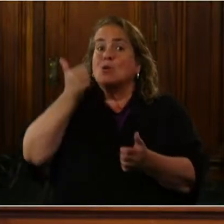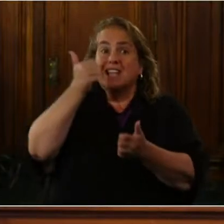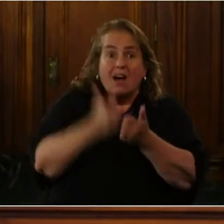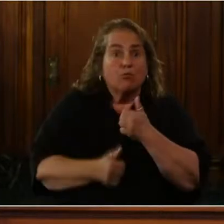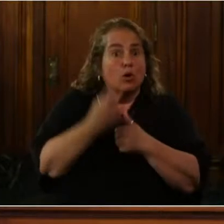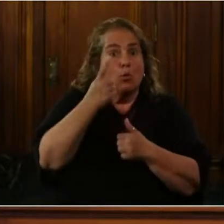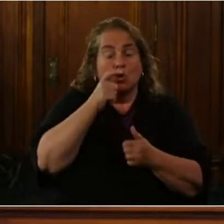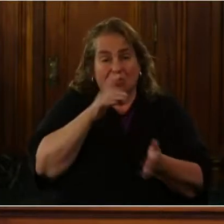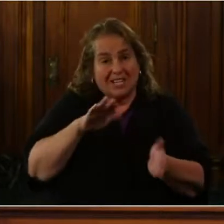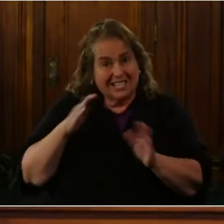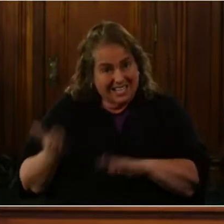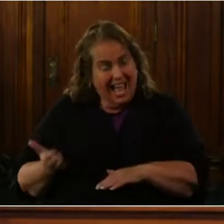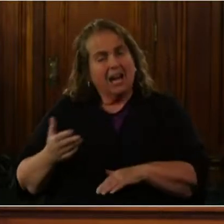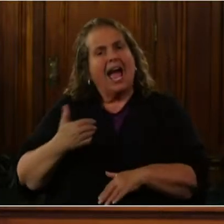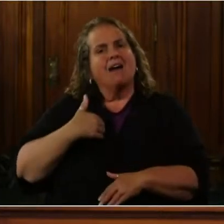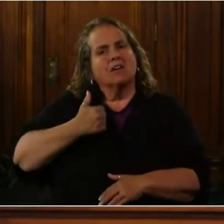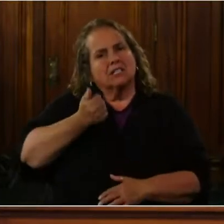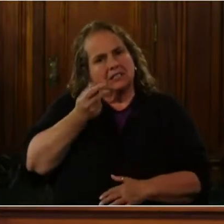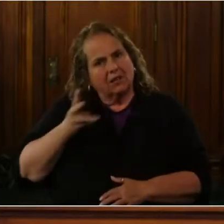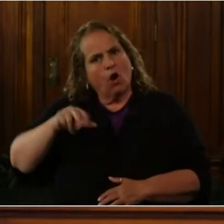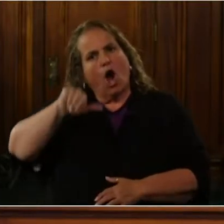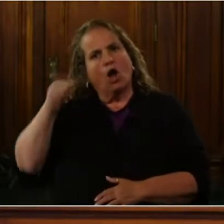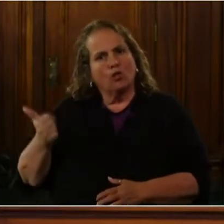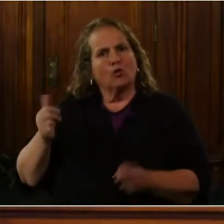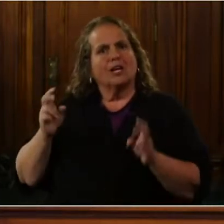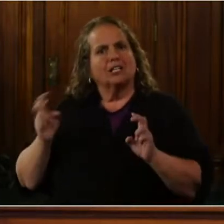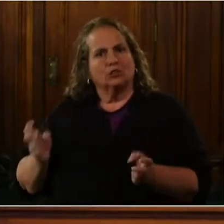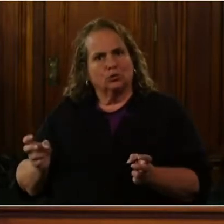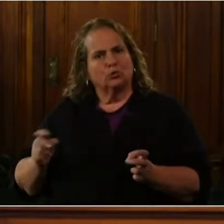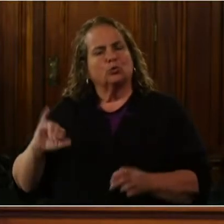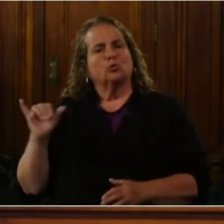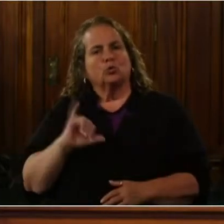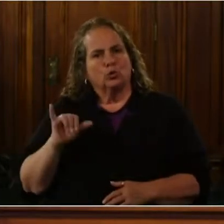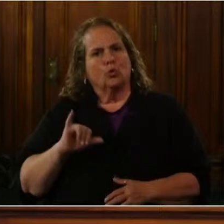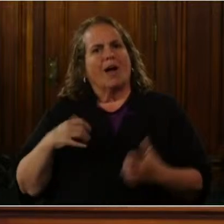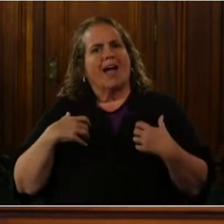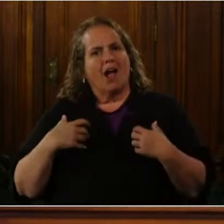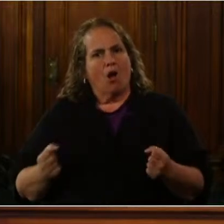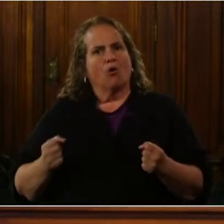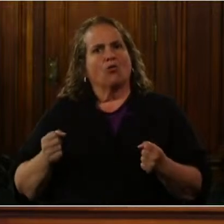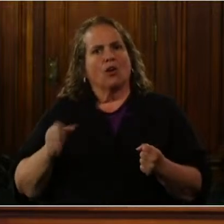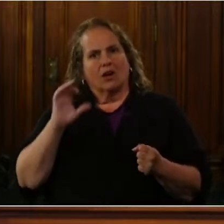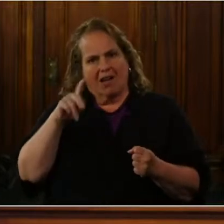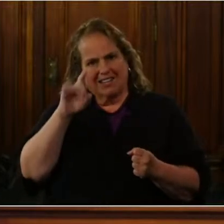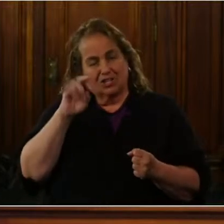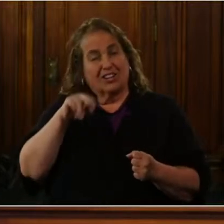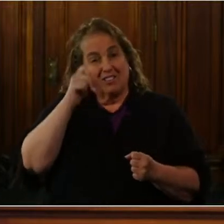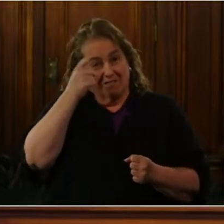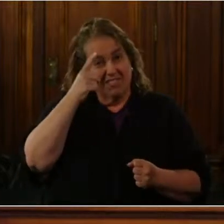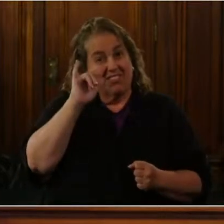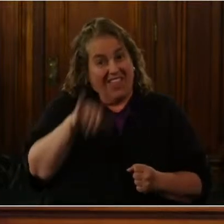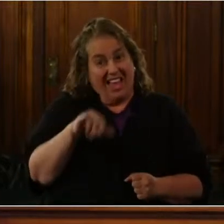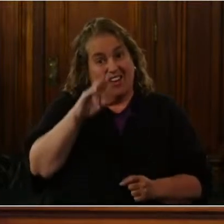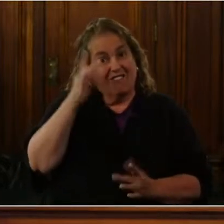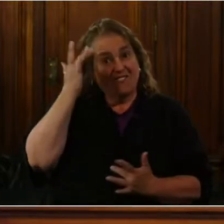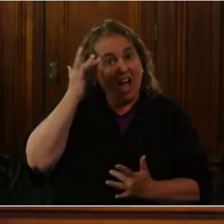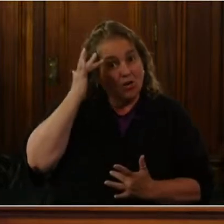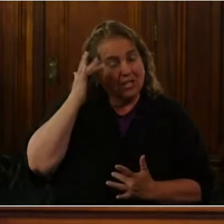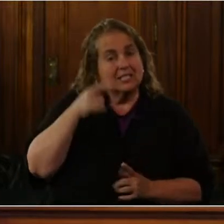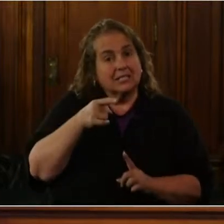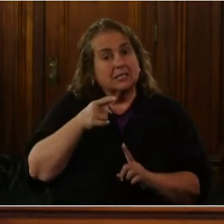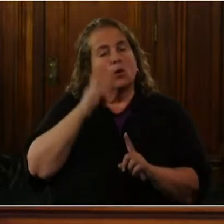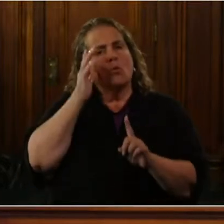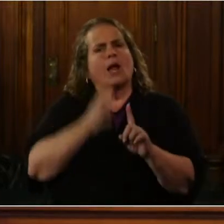conditions, and many of them are serious and significant health conditions. That's what this virus does. This virus doesn't pick off, with a